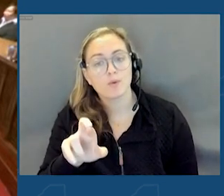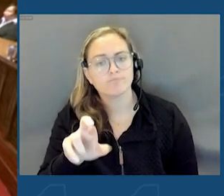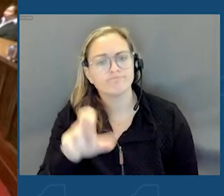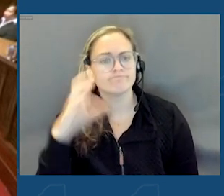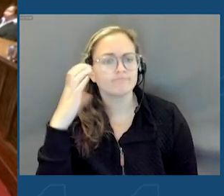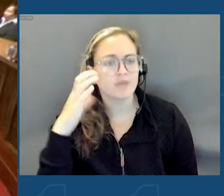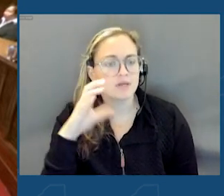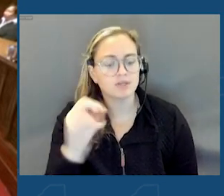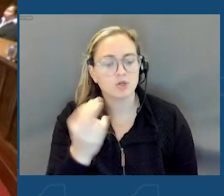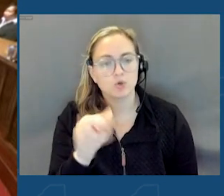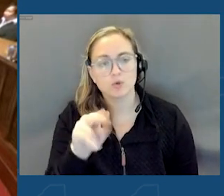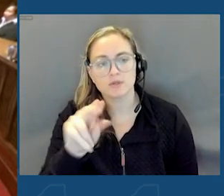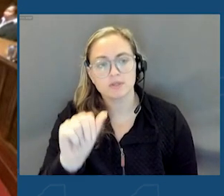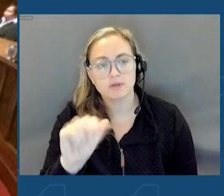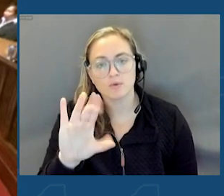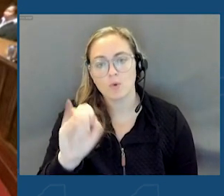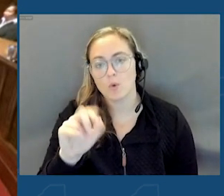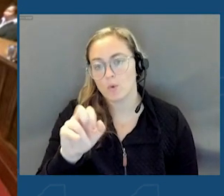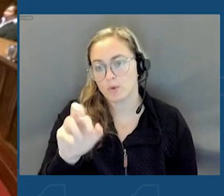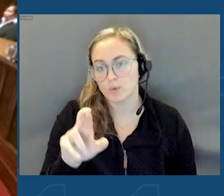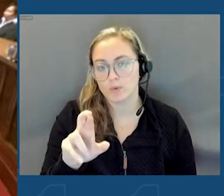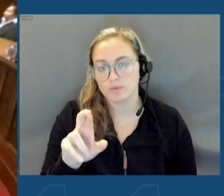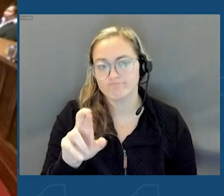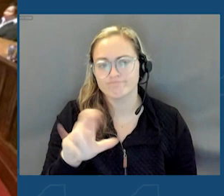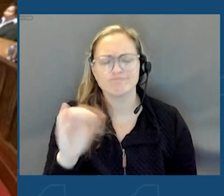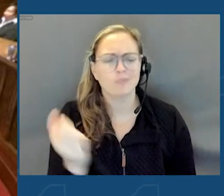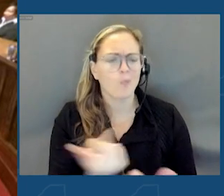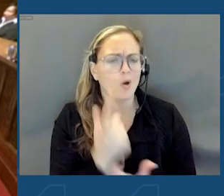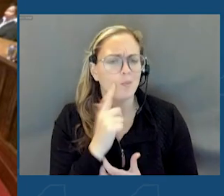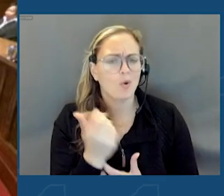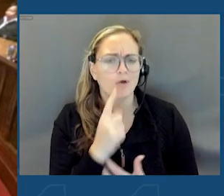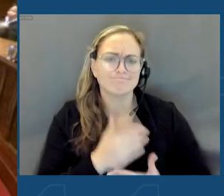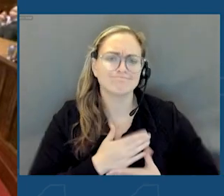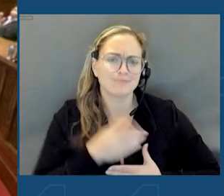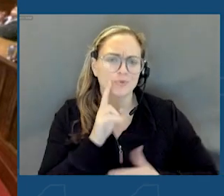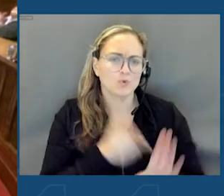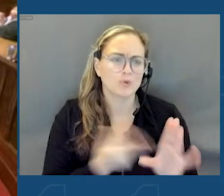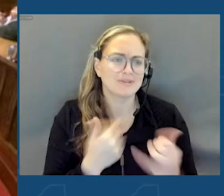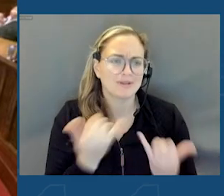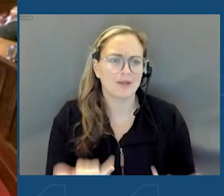Hochul, and her uncle, Mark Hochul. Welcome all. We're so very happy to have you here.